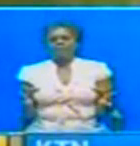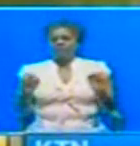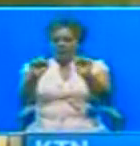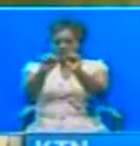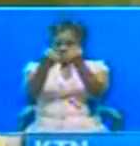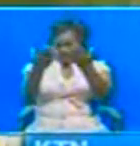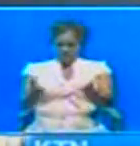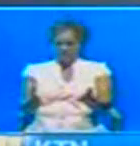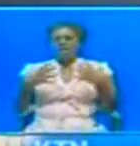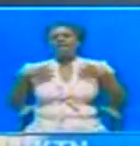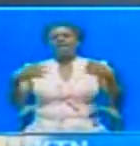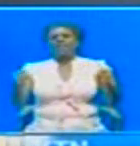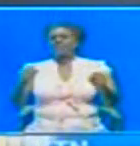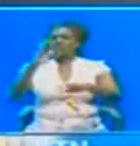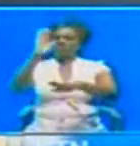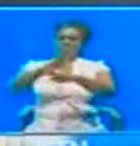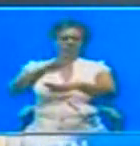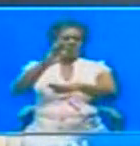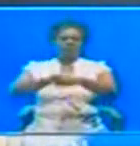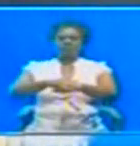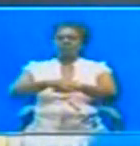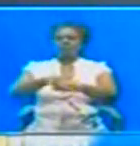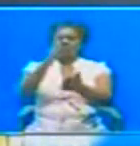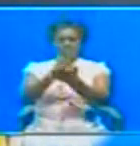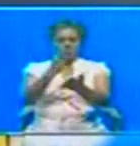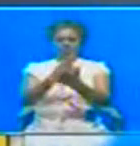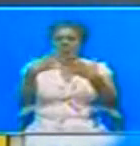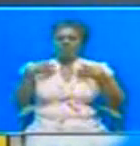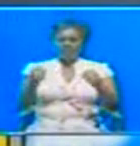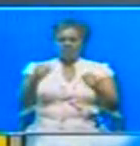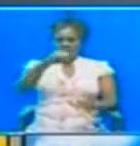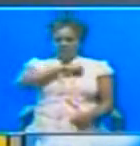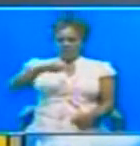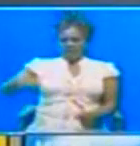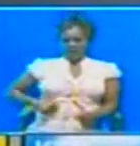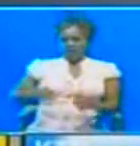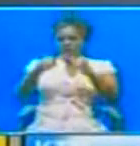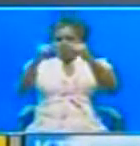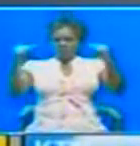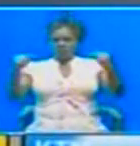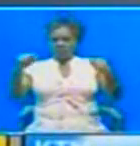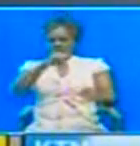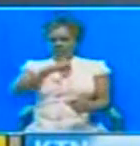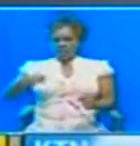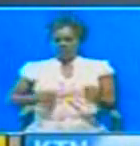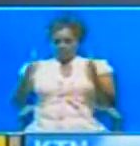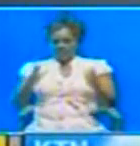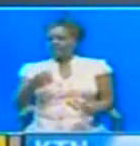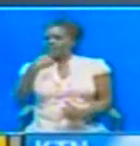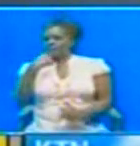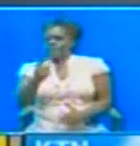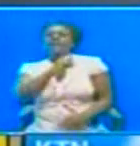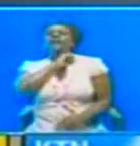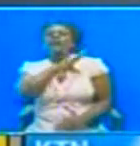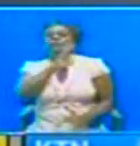happening is healthy. There's absolutely nothing wrong with that. In the Senate, we saw the opposition senators basing their argument on